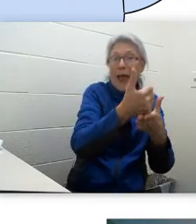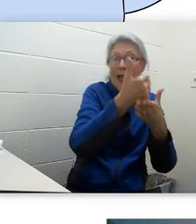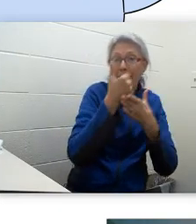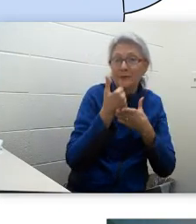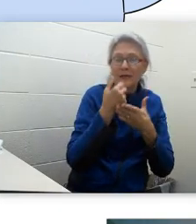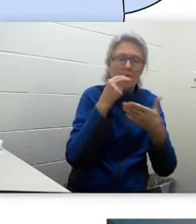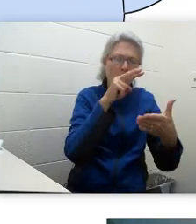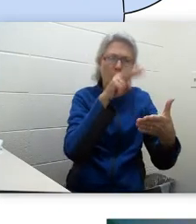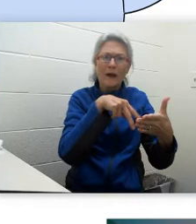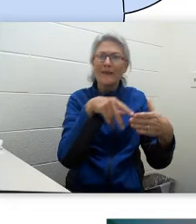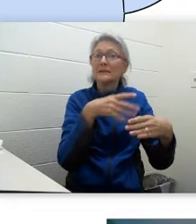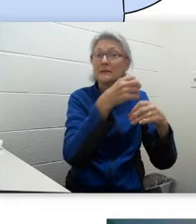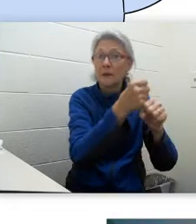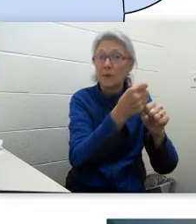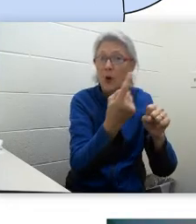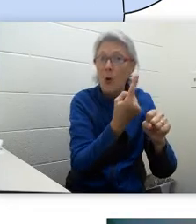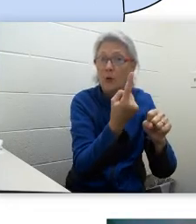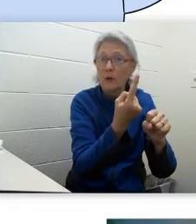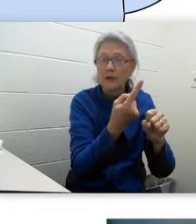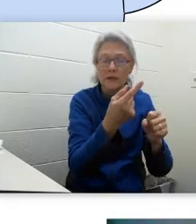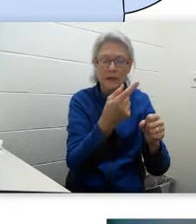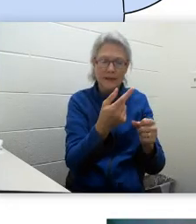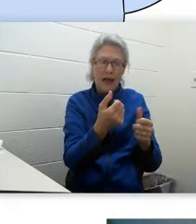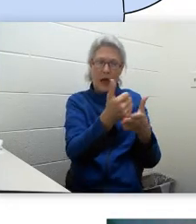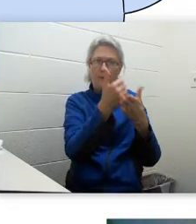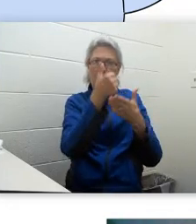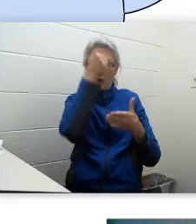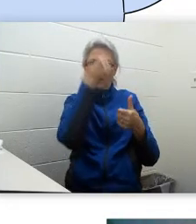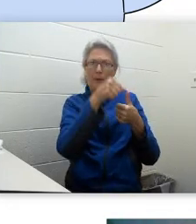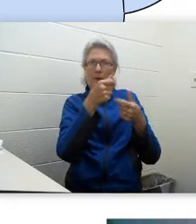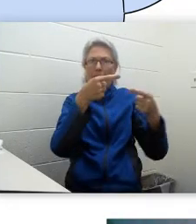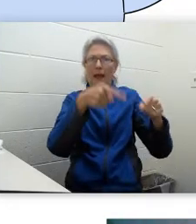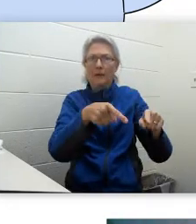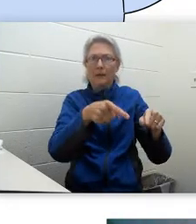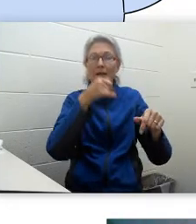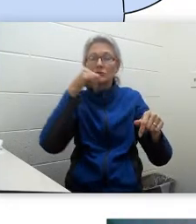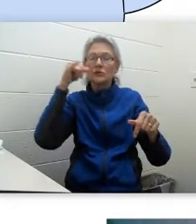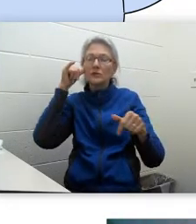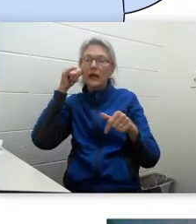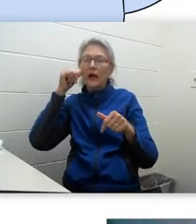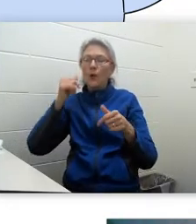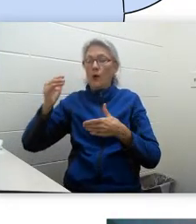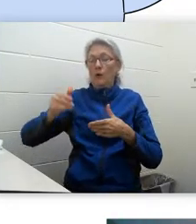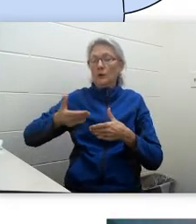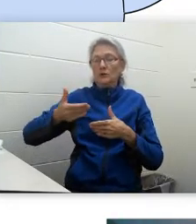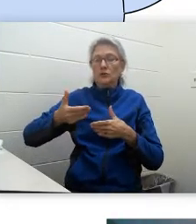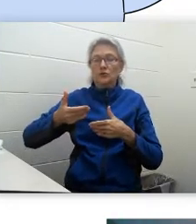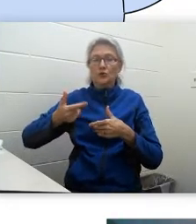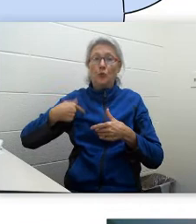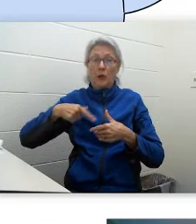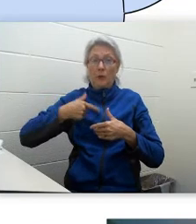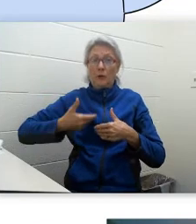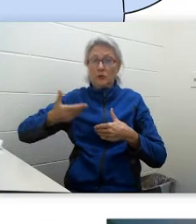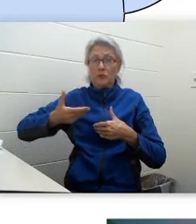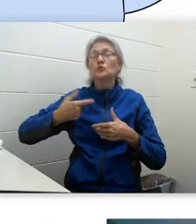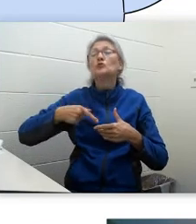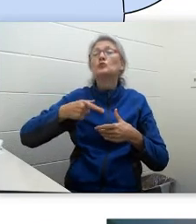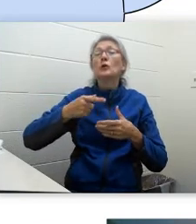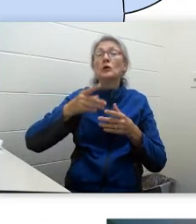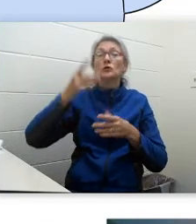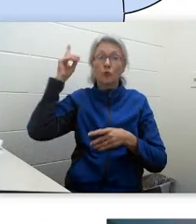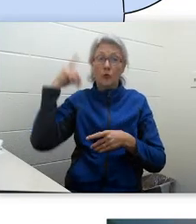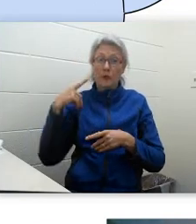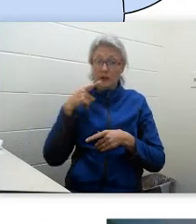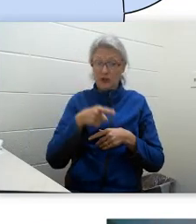back at that to refresh my memory. Yesterday we were introduced to Dorothy and learned that she was on her way to find the Wizard